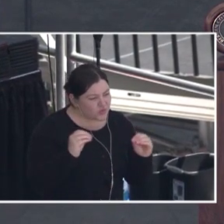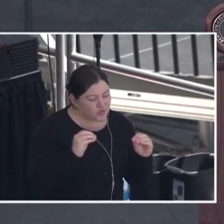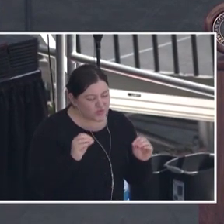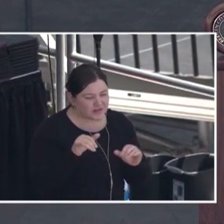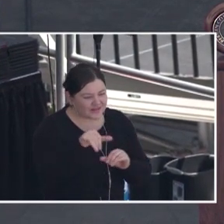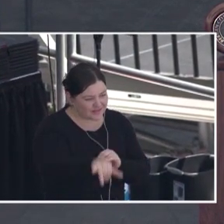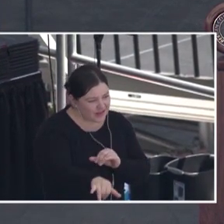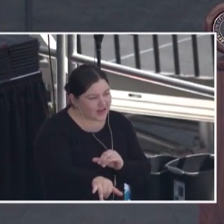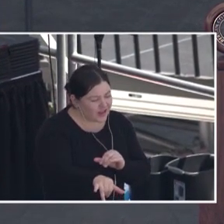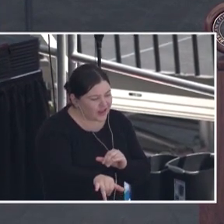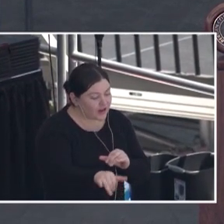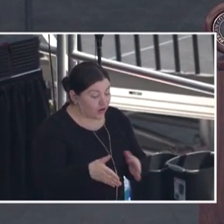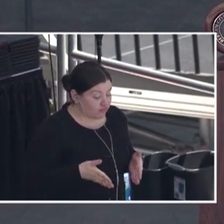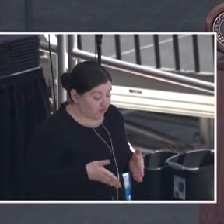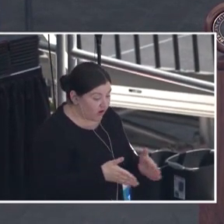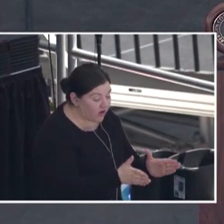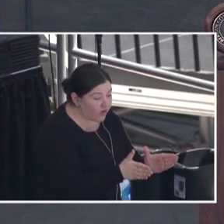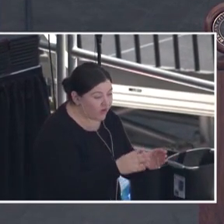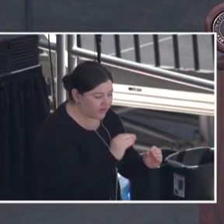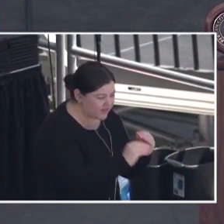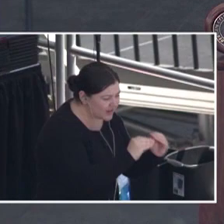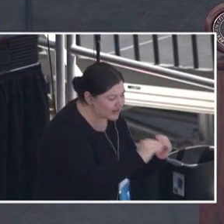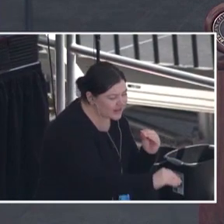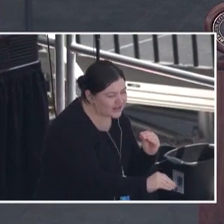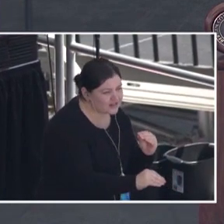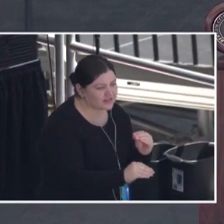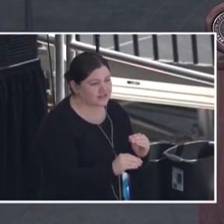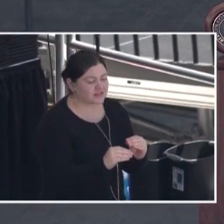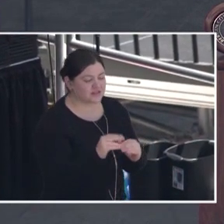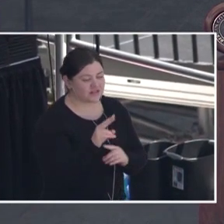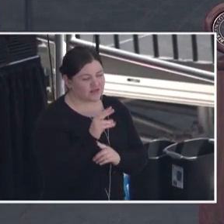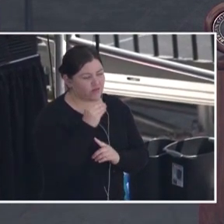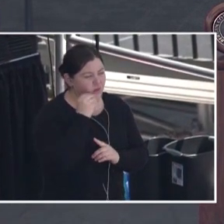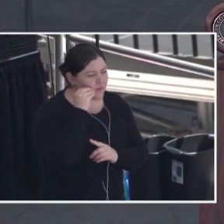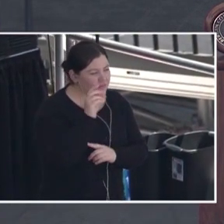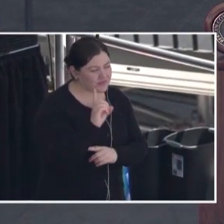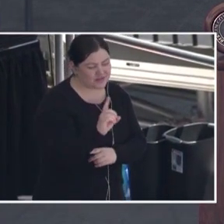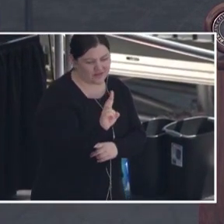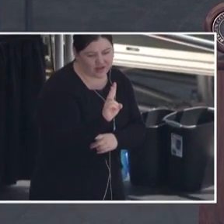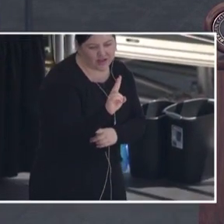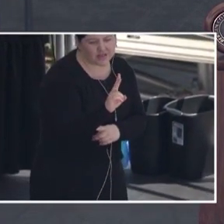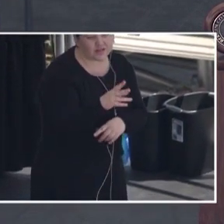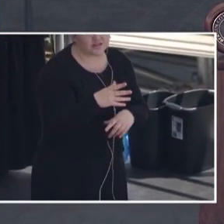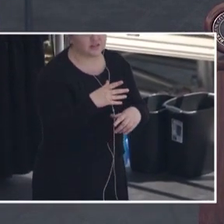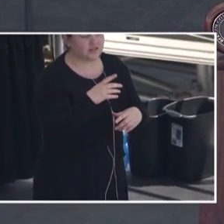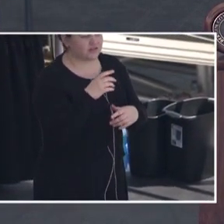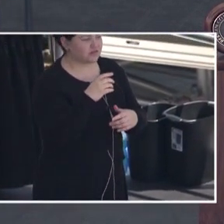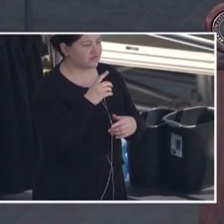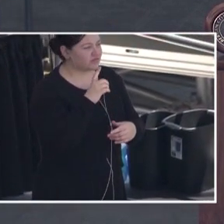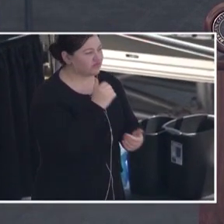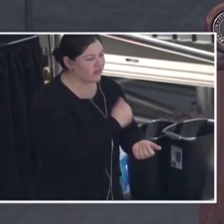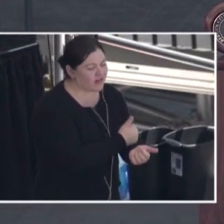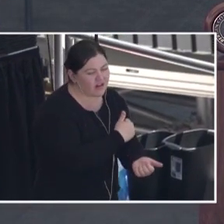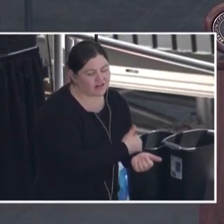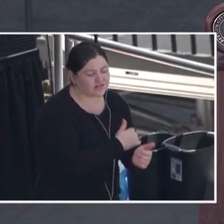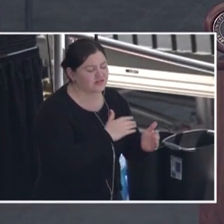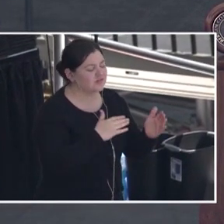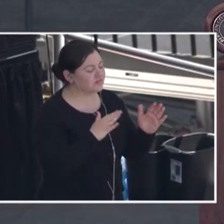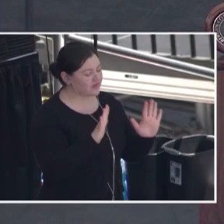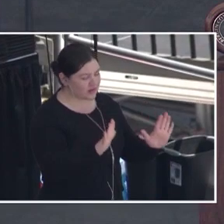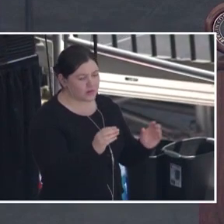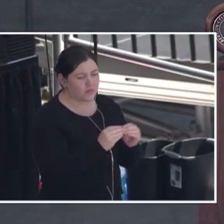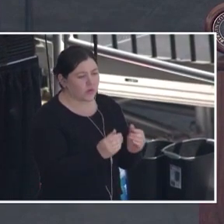roads, alternatives to domestic violence, drug treatment, but most importantly, we supervise